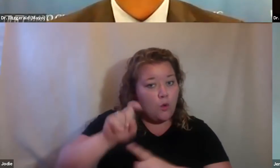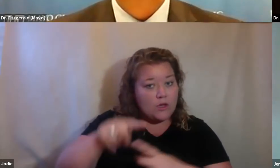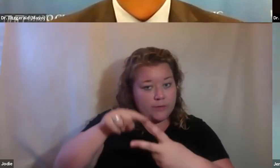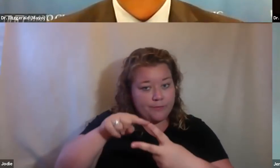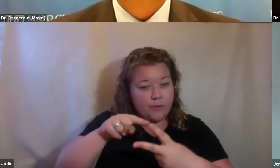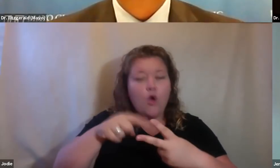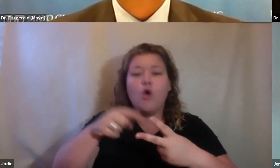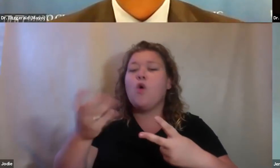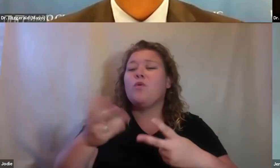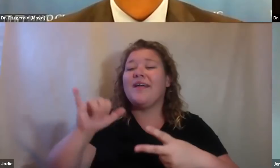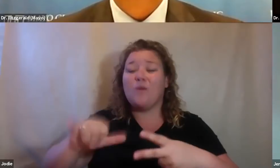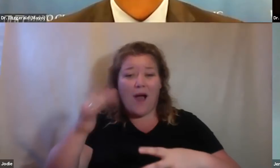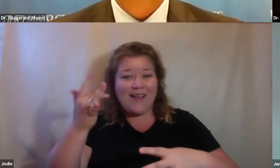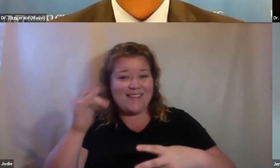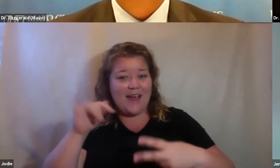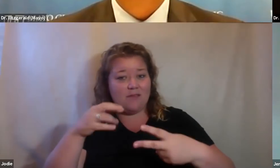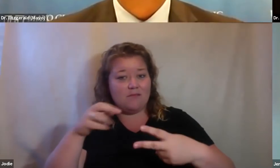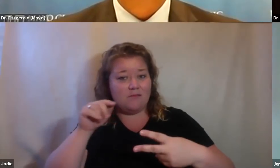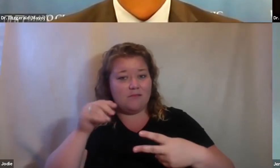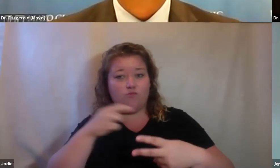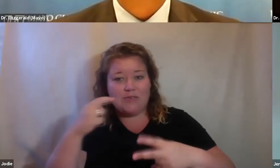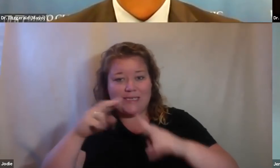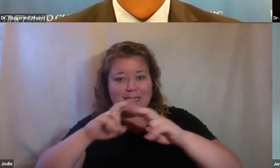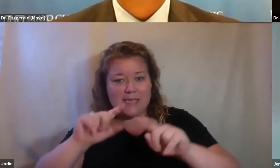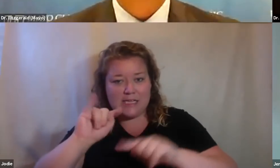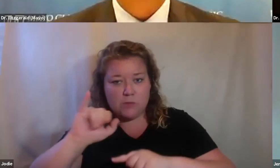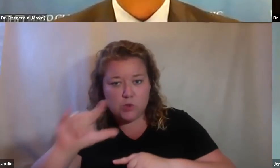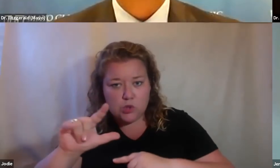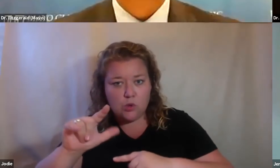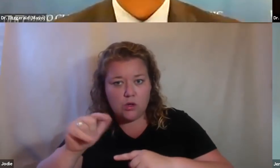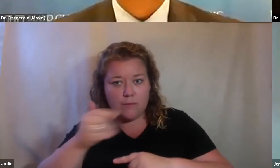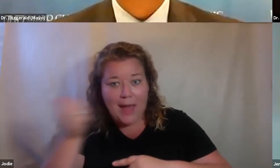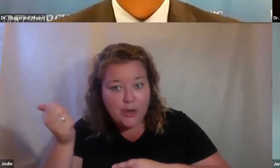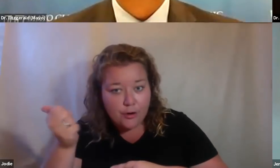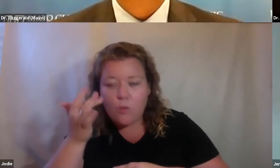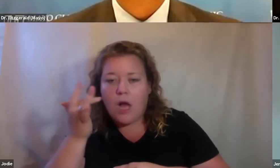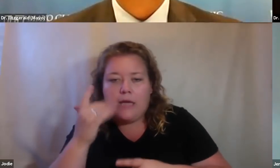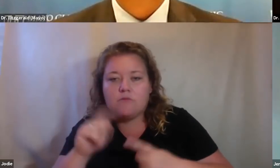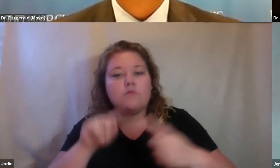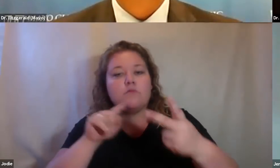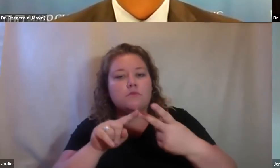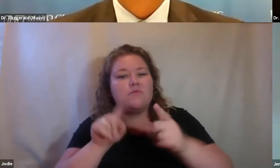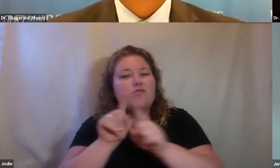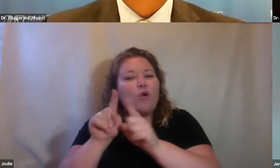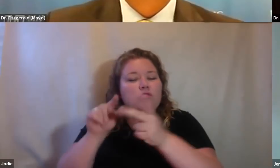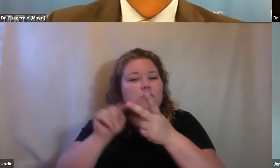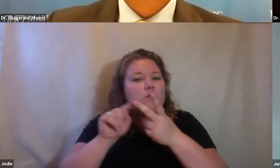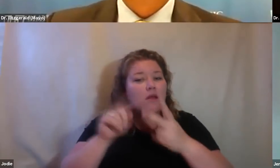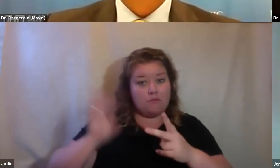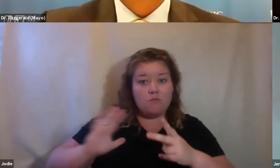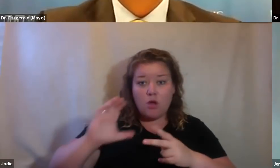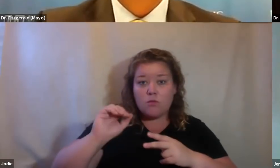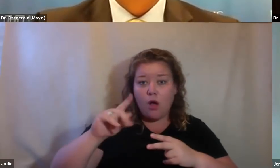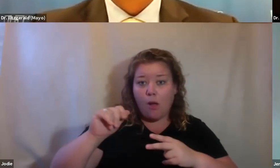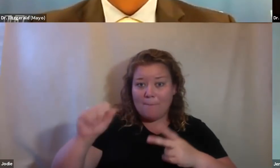assessment better compared to the COMPASS? And was the COMPASS accurate or inaccurate when determining risk level? Yeah,